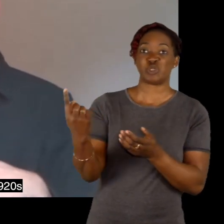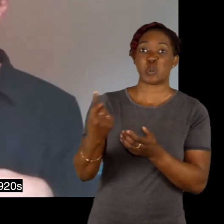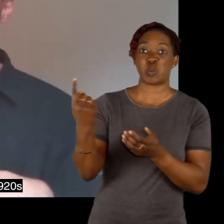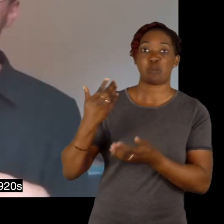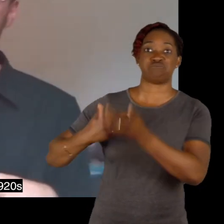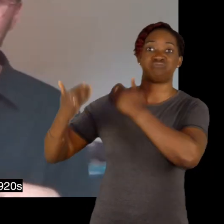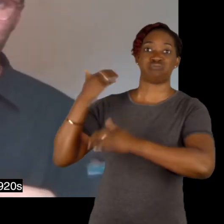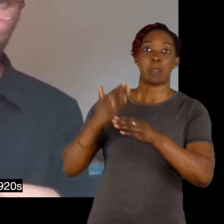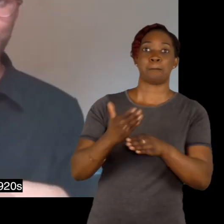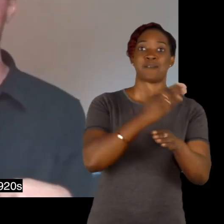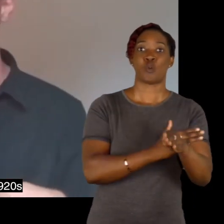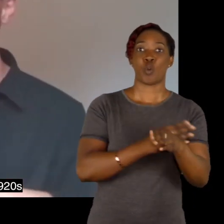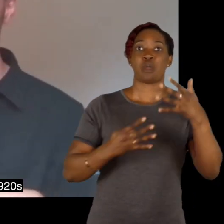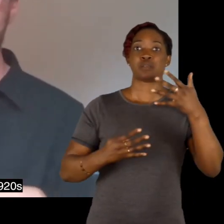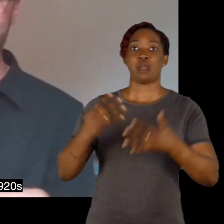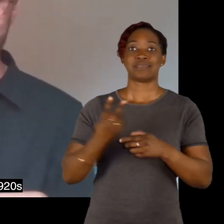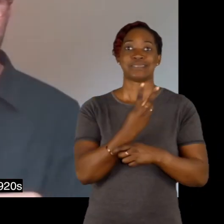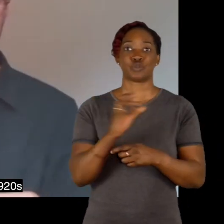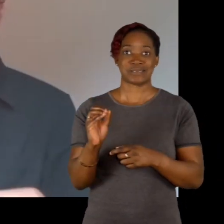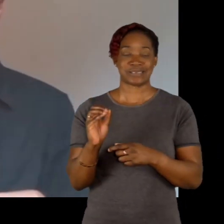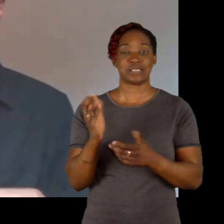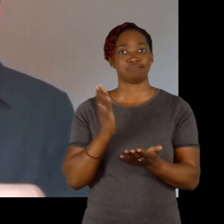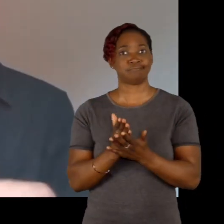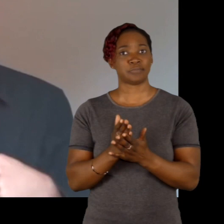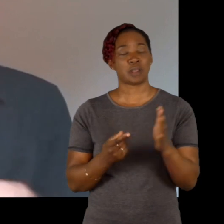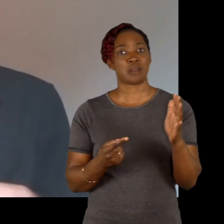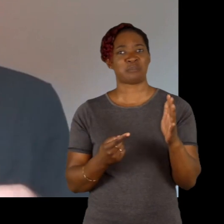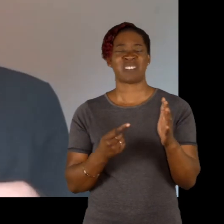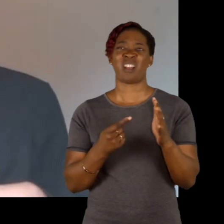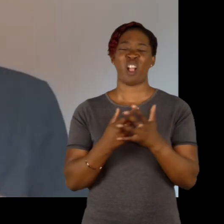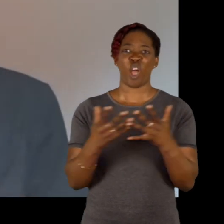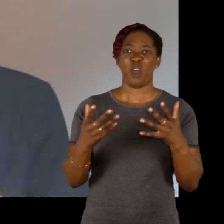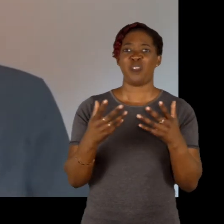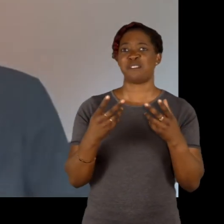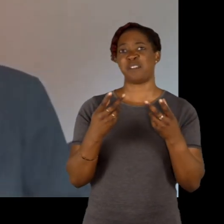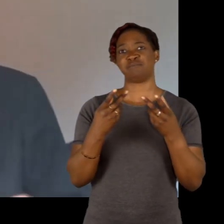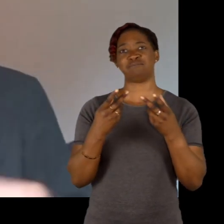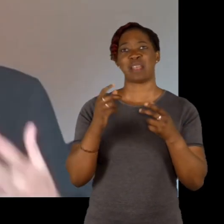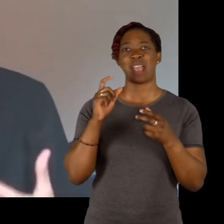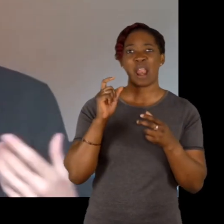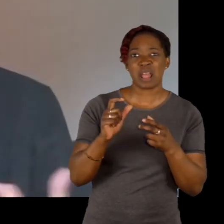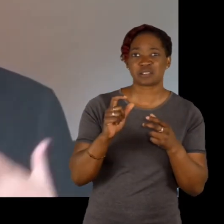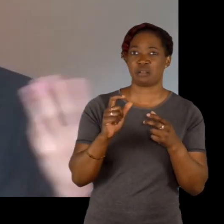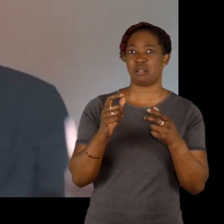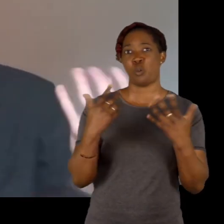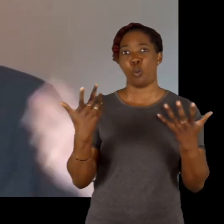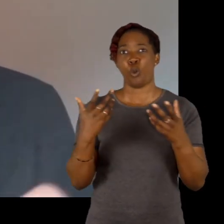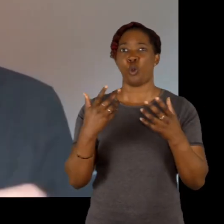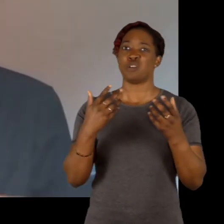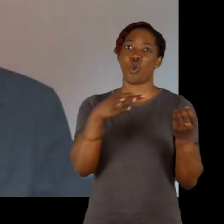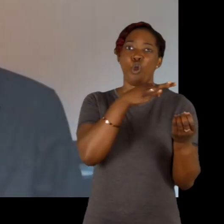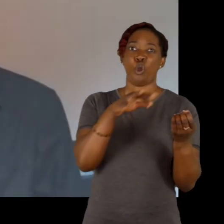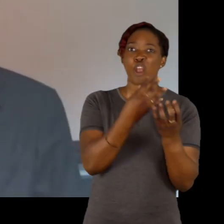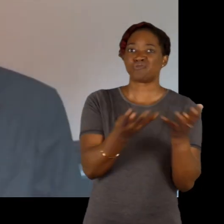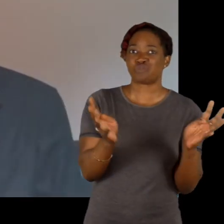by someone pre-1920s. Often a vinyl recording and classical music, orchestral music, choirs,